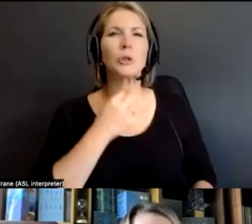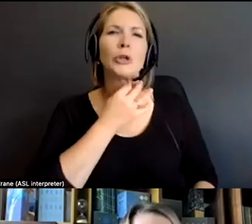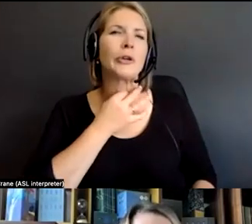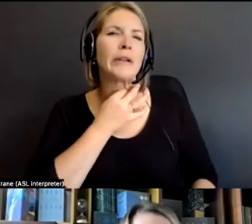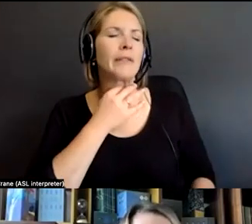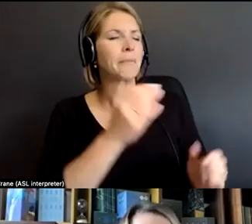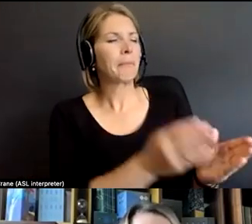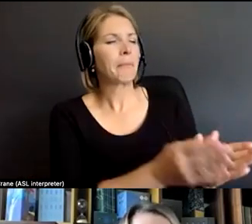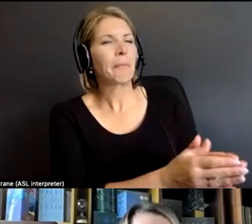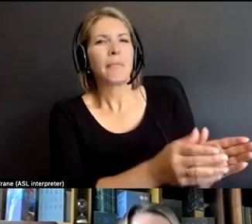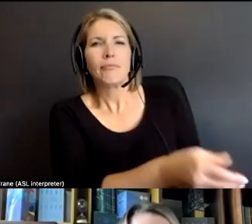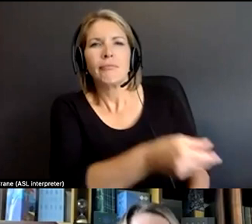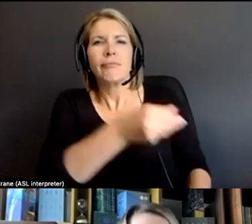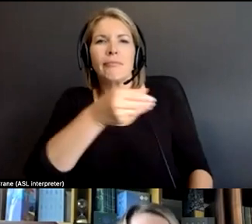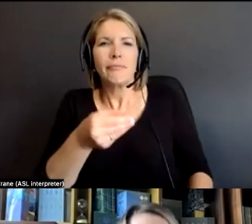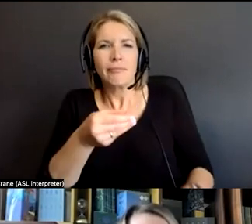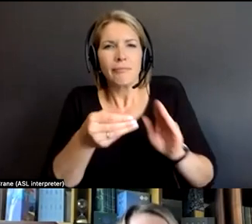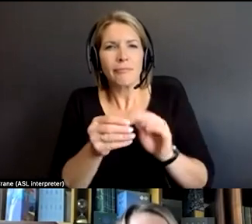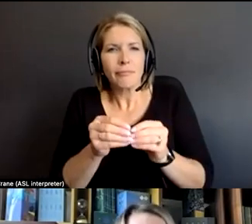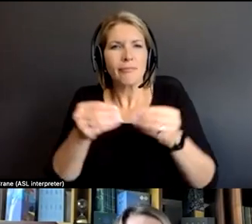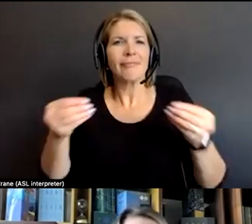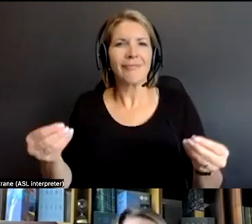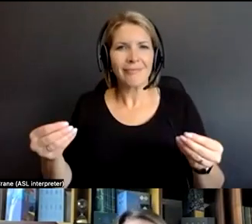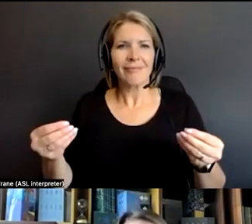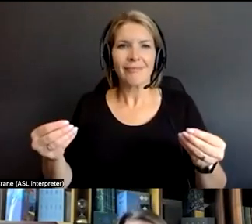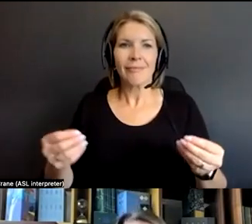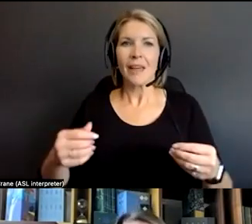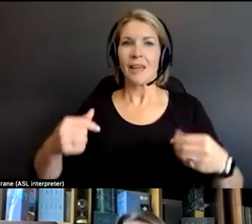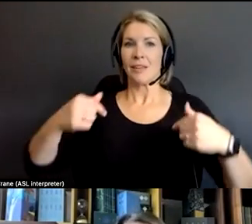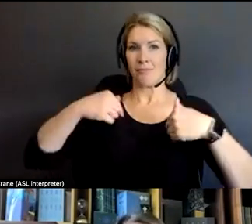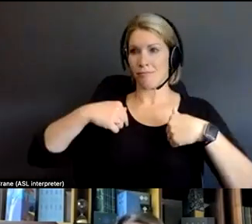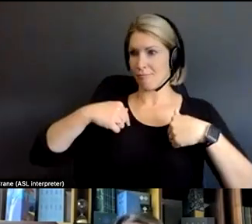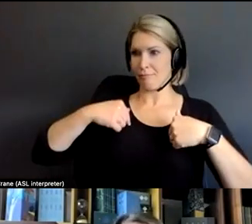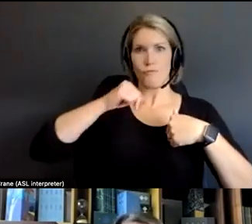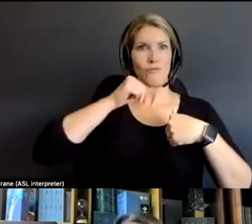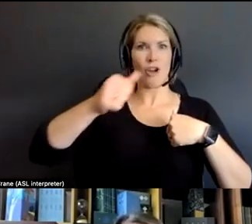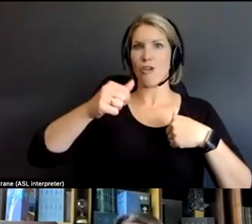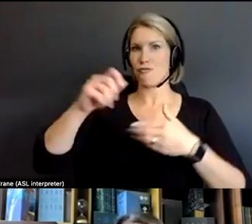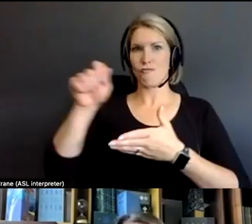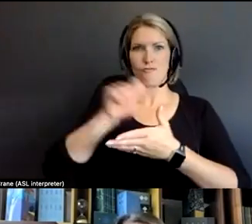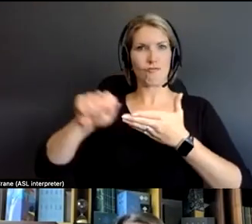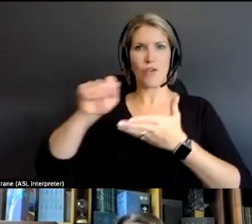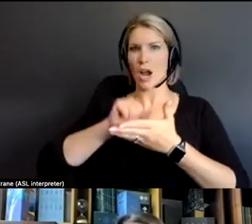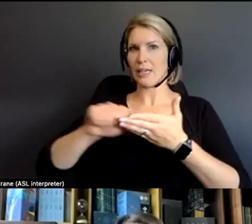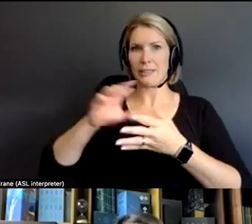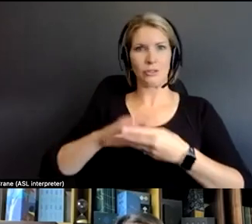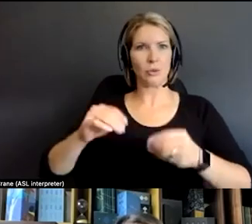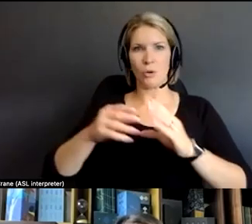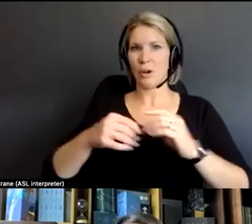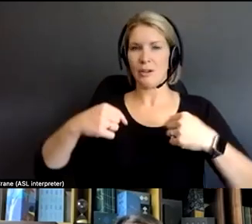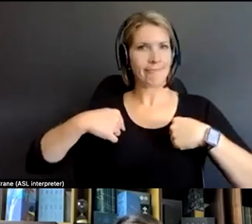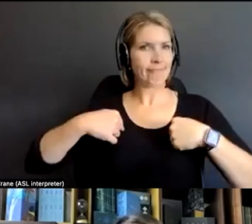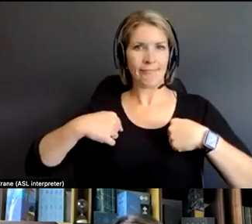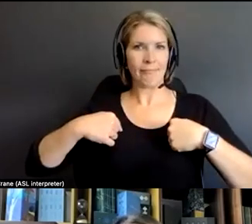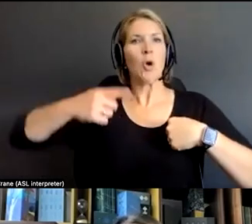the insight is, because we're not the ones actually writing the story or researching the nonfiction memoir or whatever. We're the ones